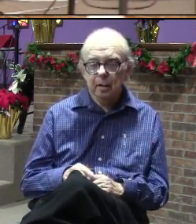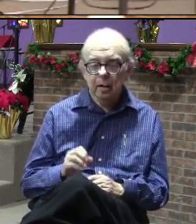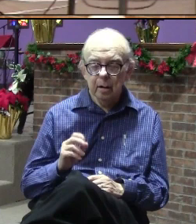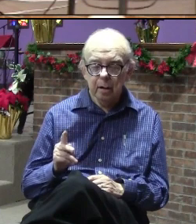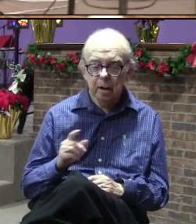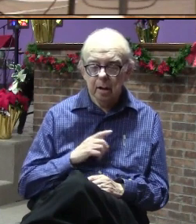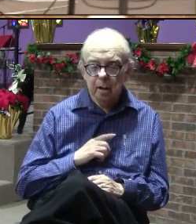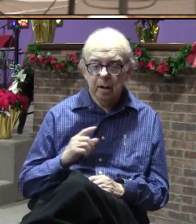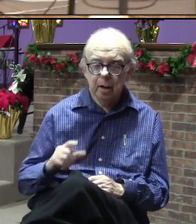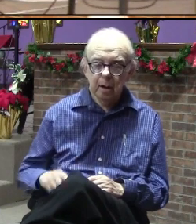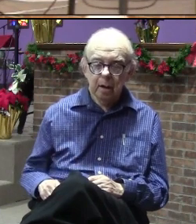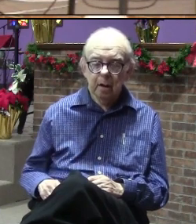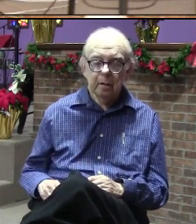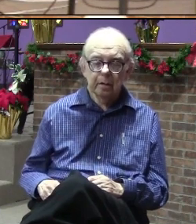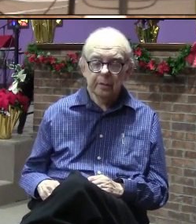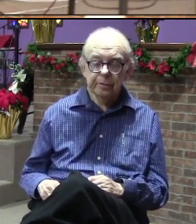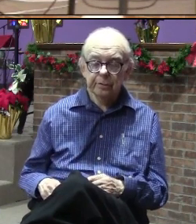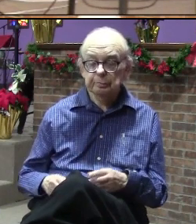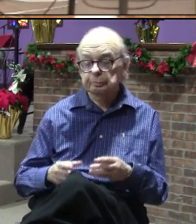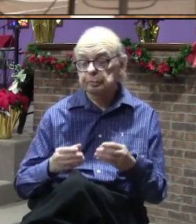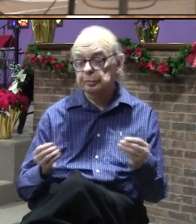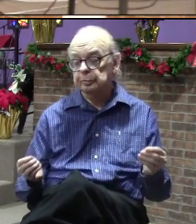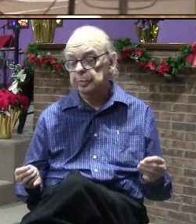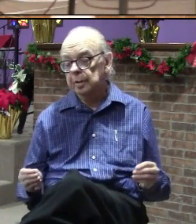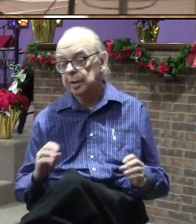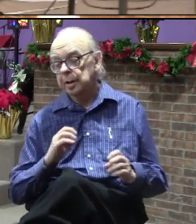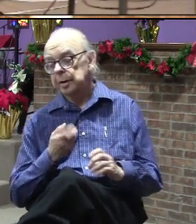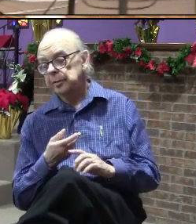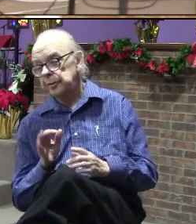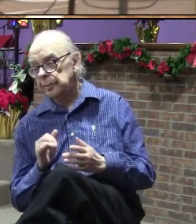okay, Lord, that really sucked the energy out of that one.